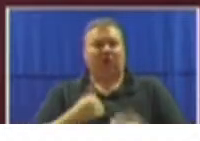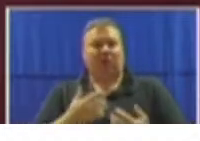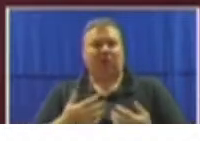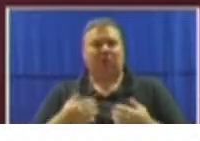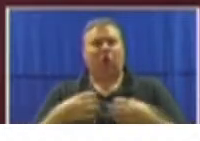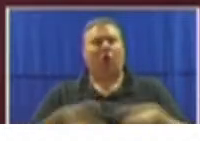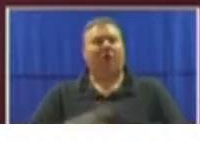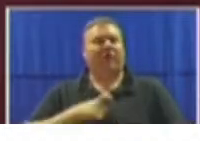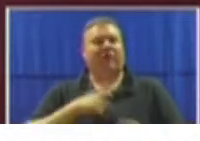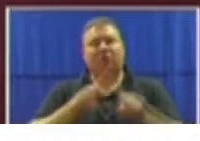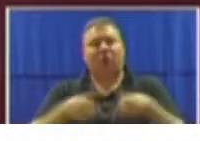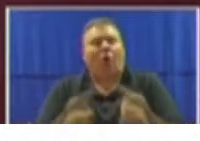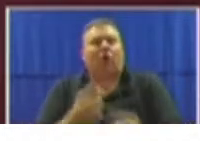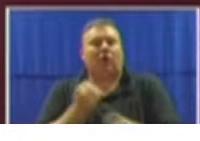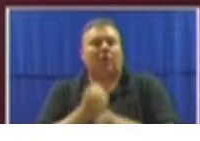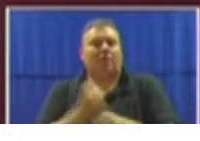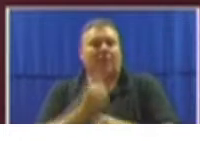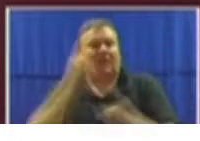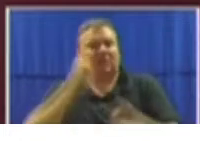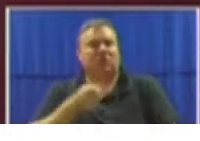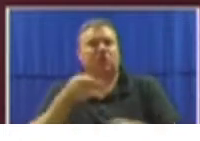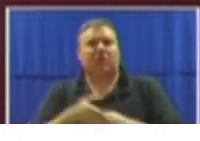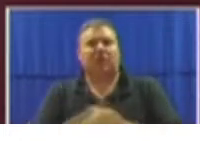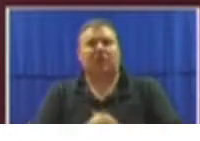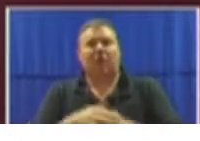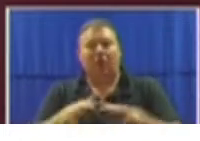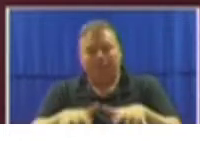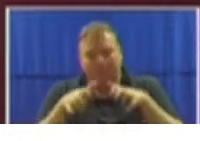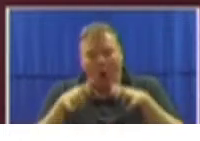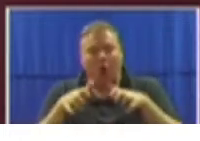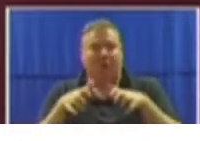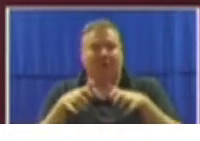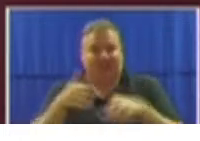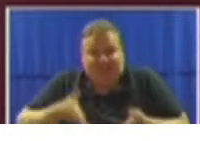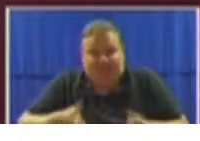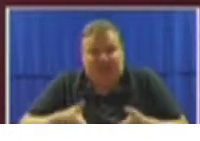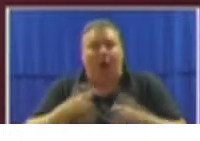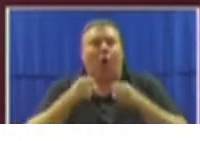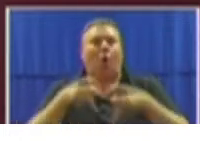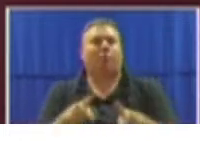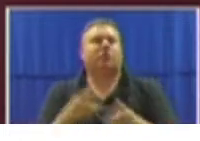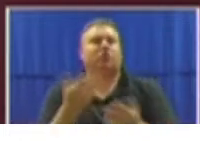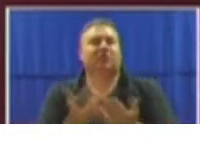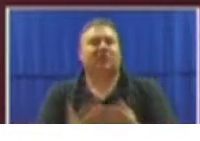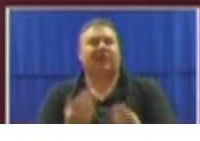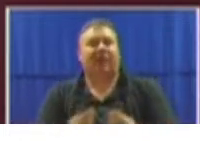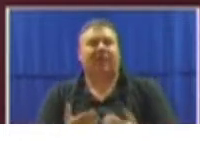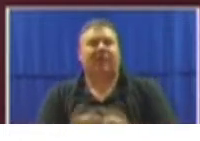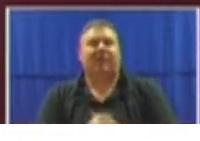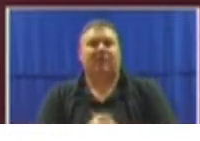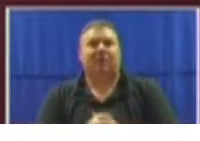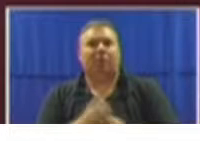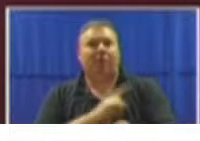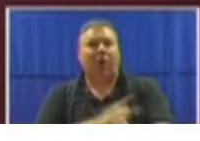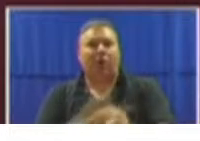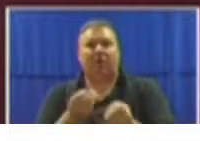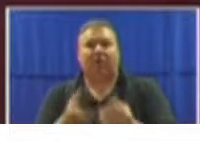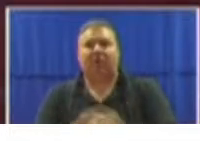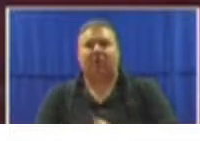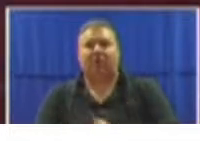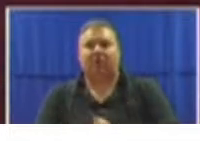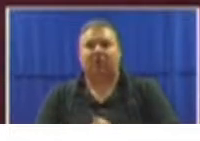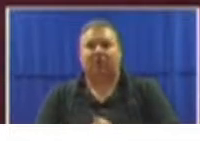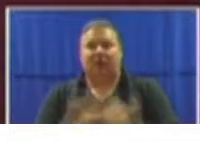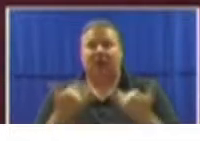Parliament make provision for this eventuality by giving this House the power to do so. So all that is now